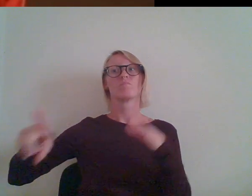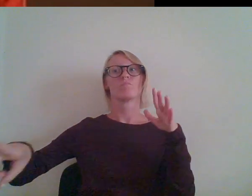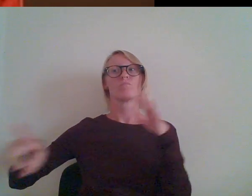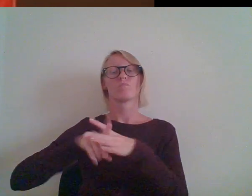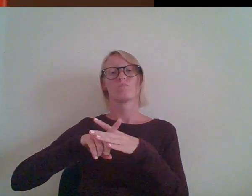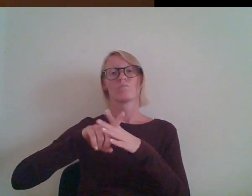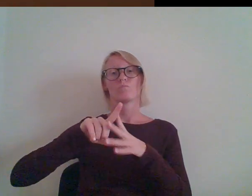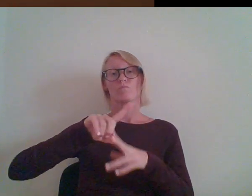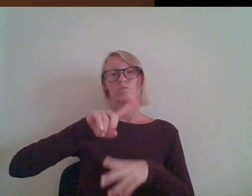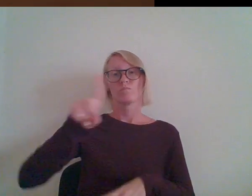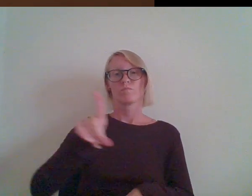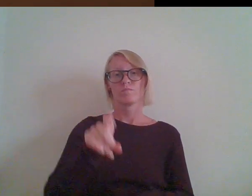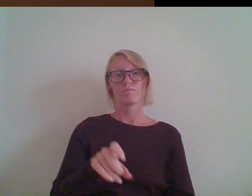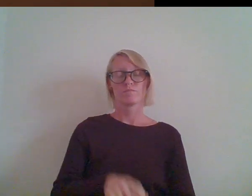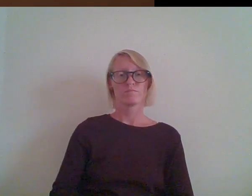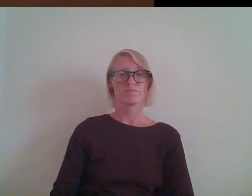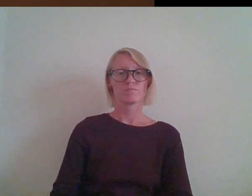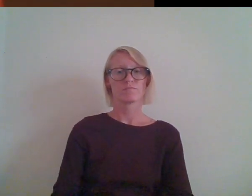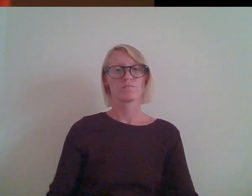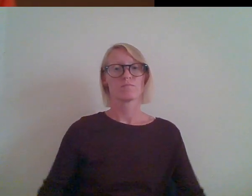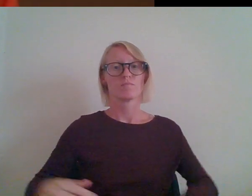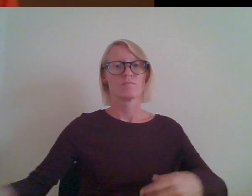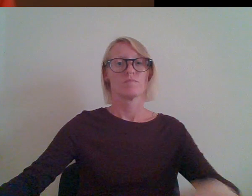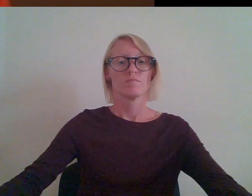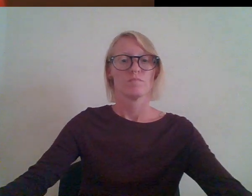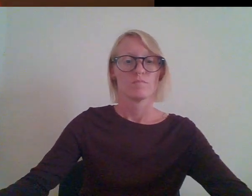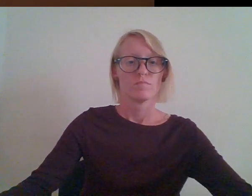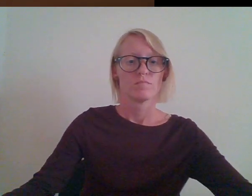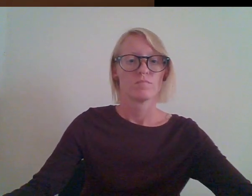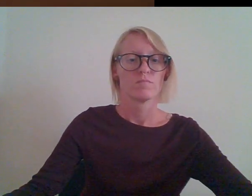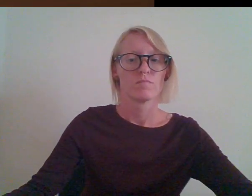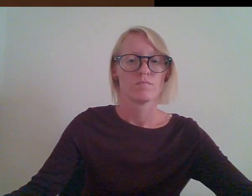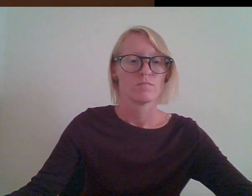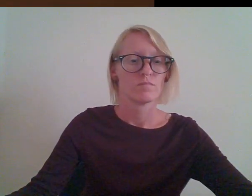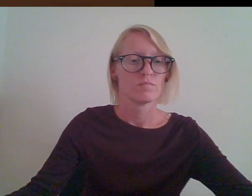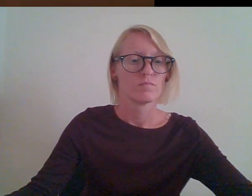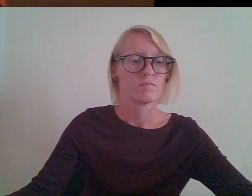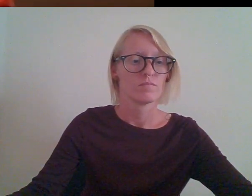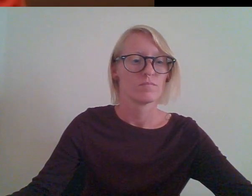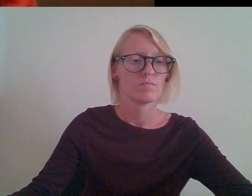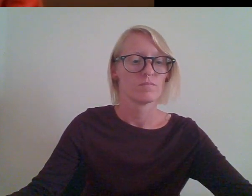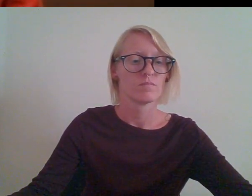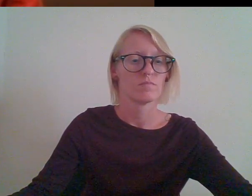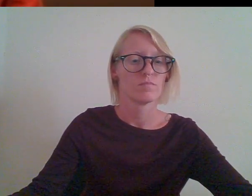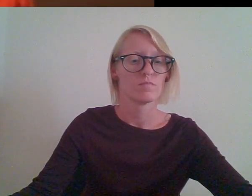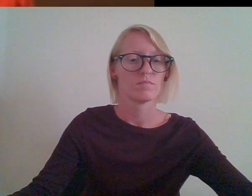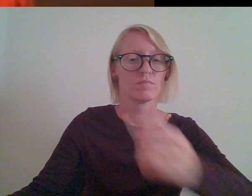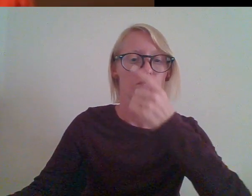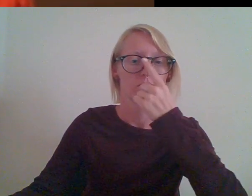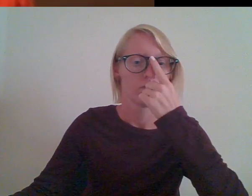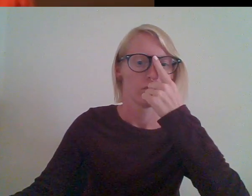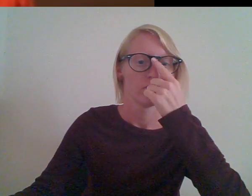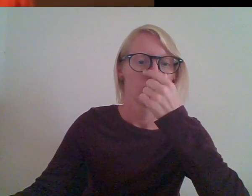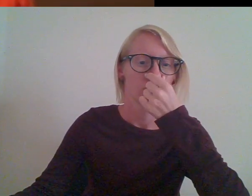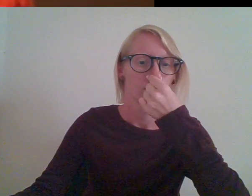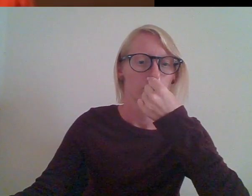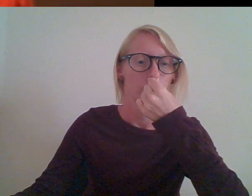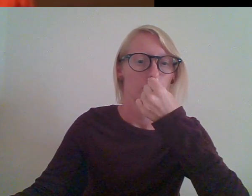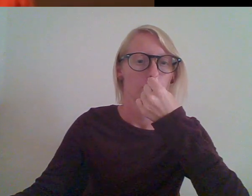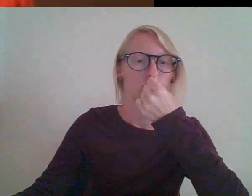What you're doing then is causing you to be looking for answers. And this is a powerful thing.